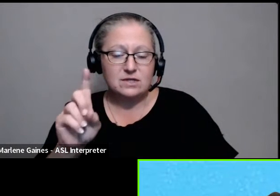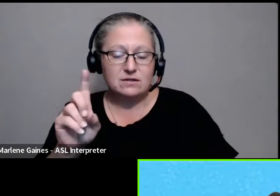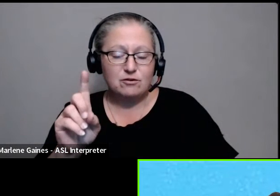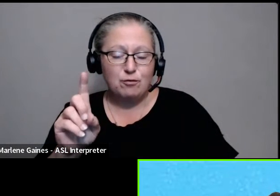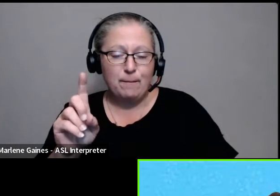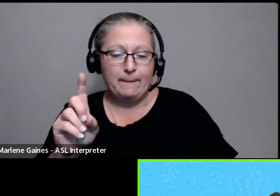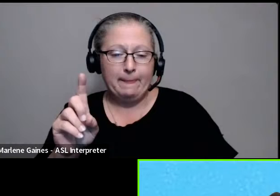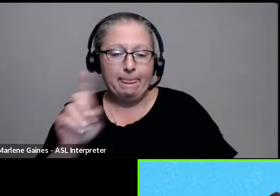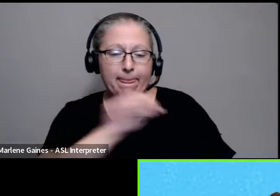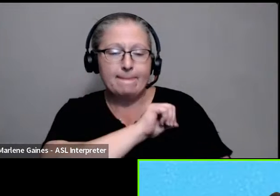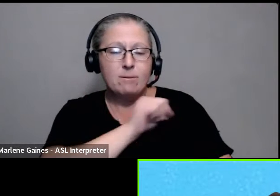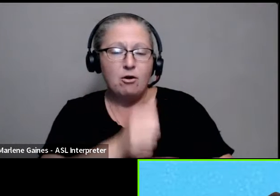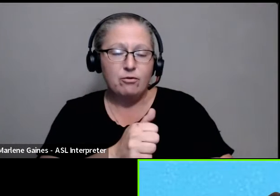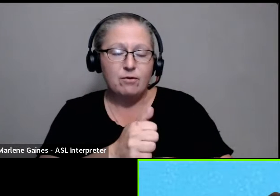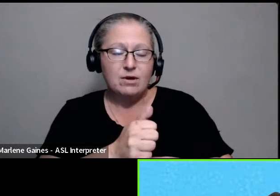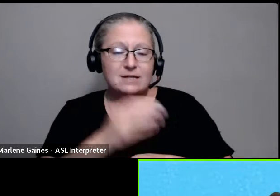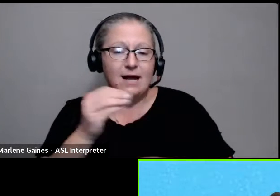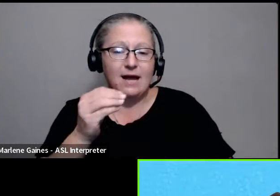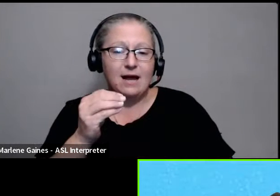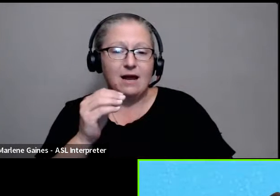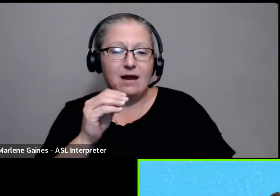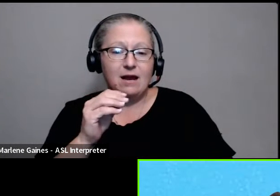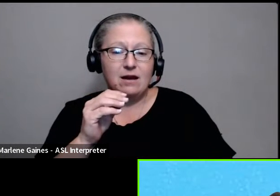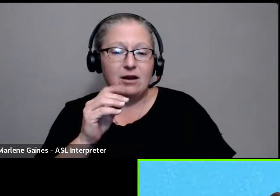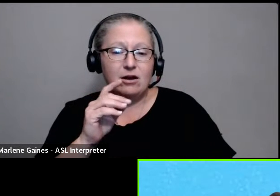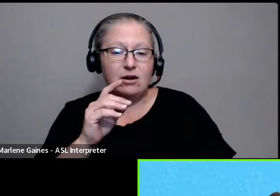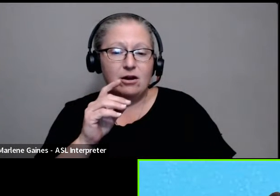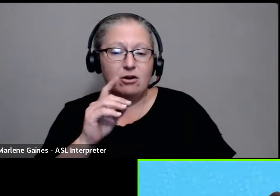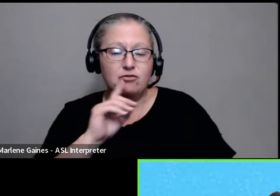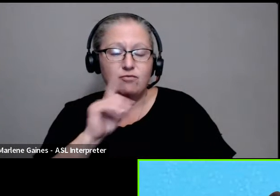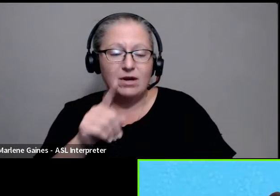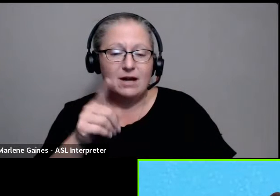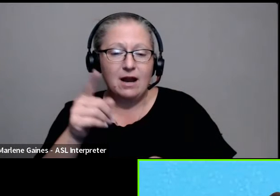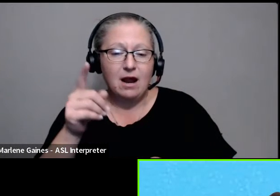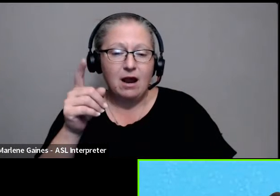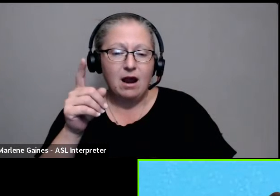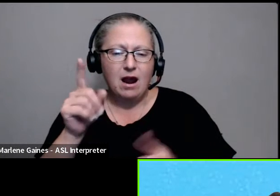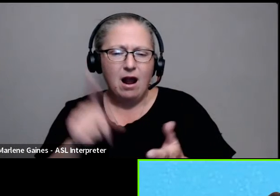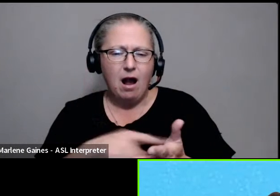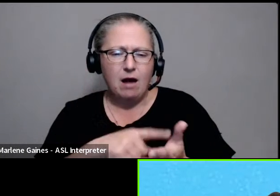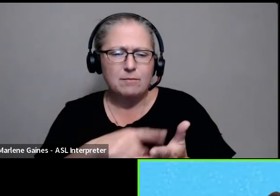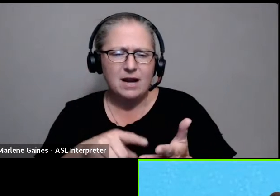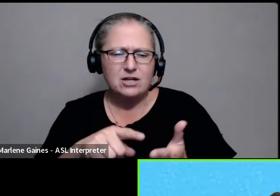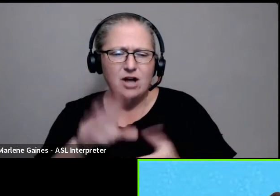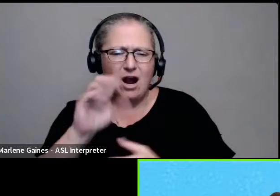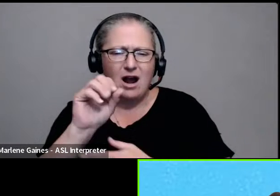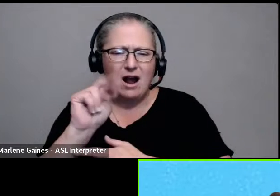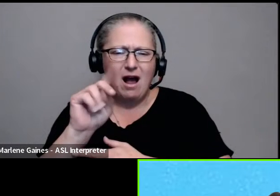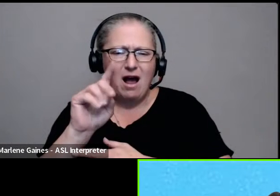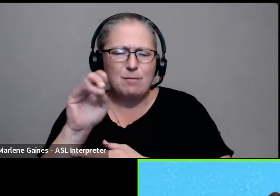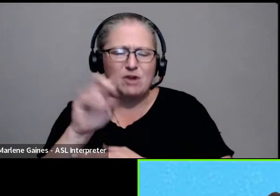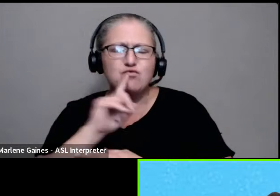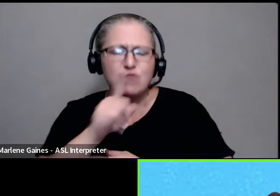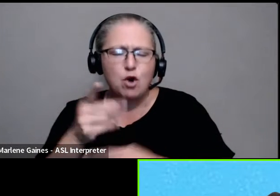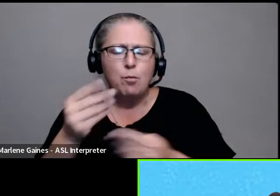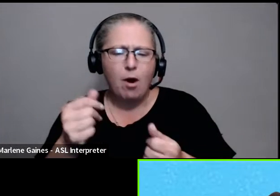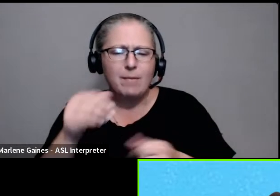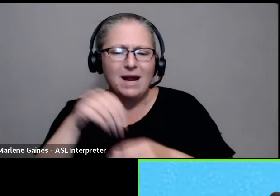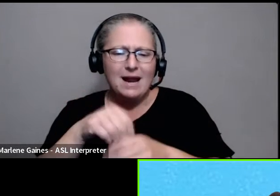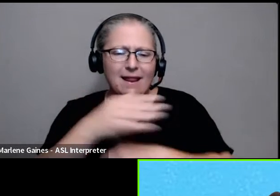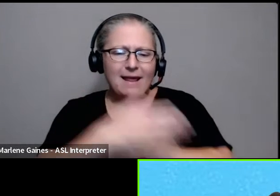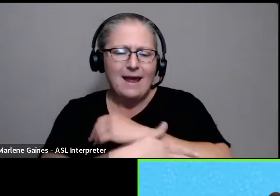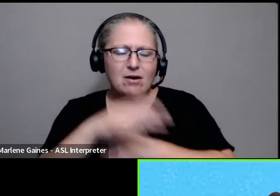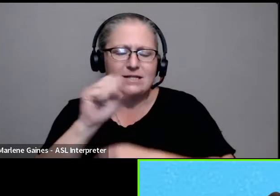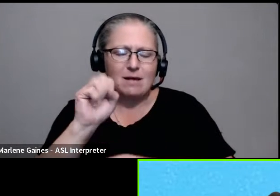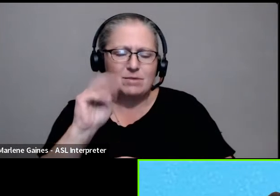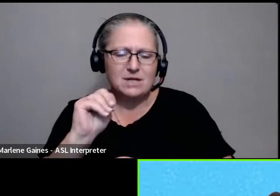District authorizing and directing the condemnation of certain real property in the County of San Mateo, State